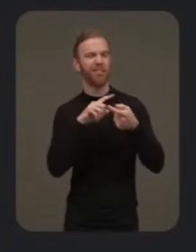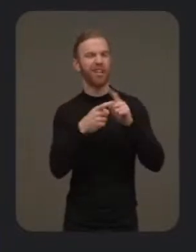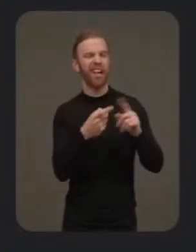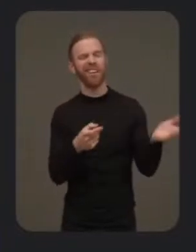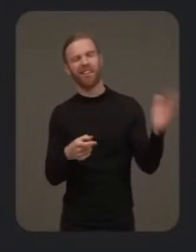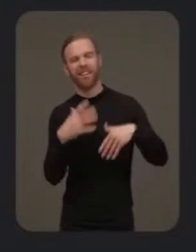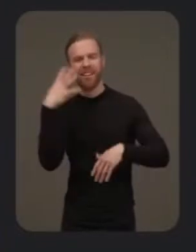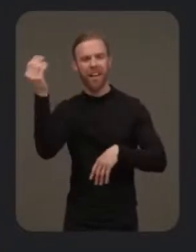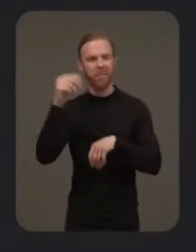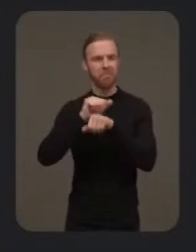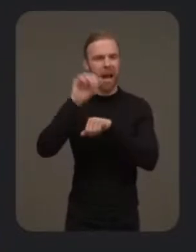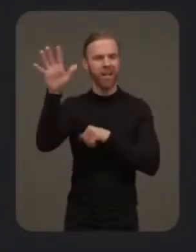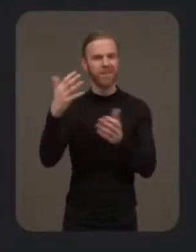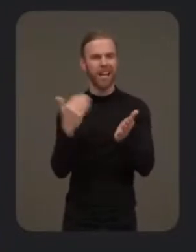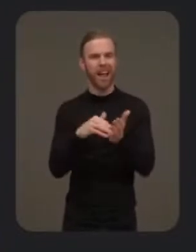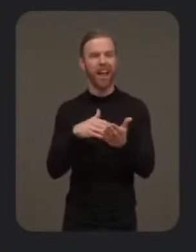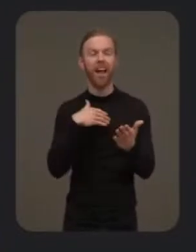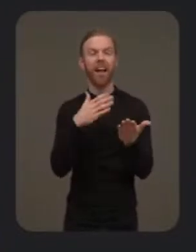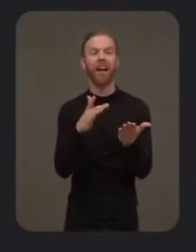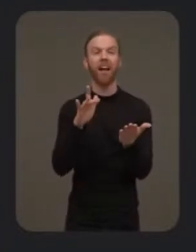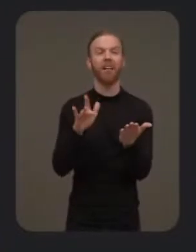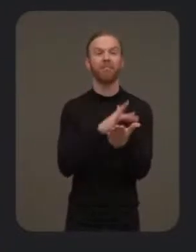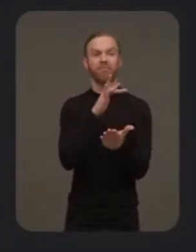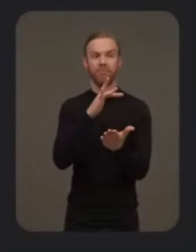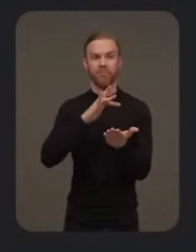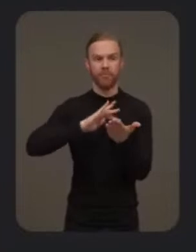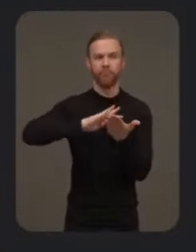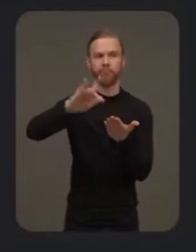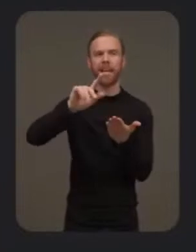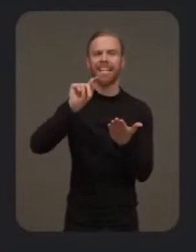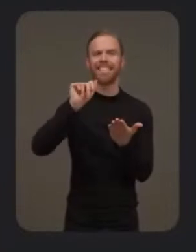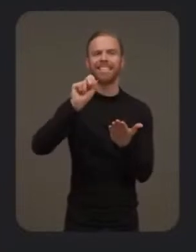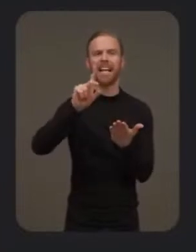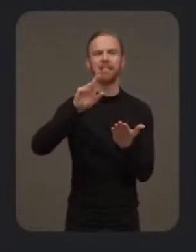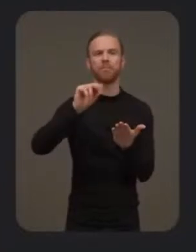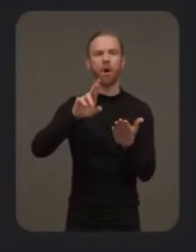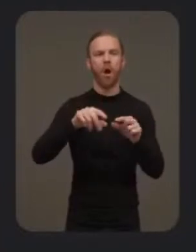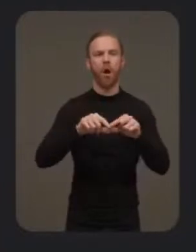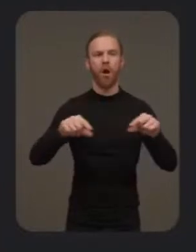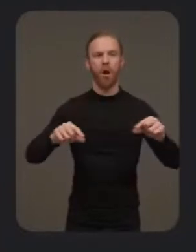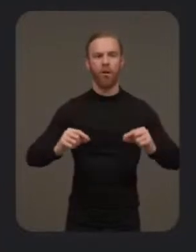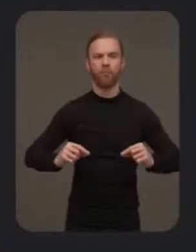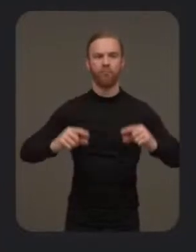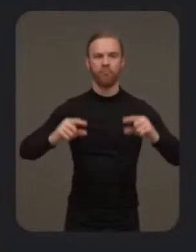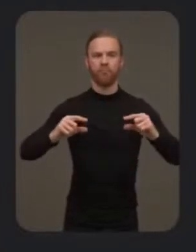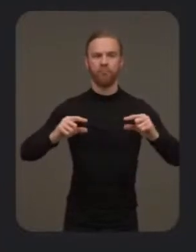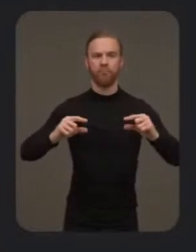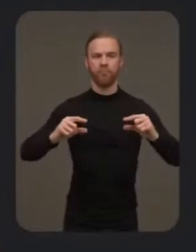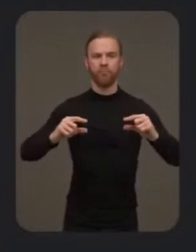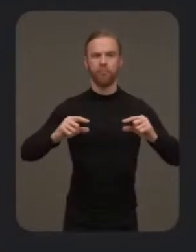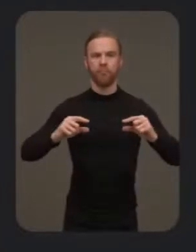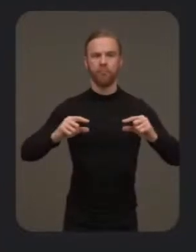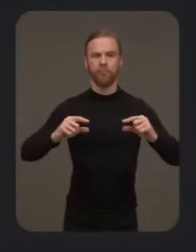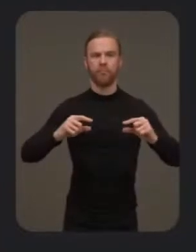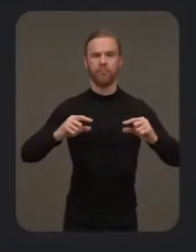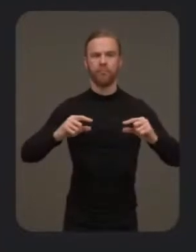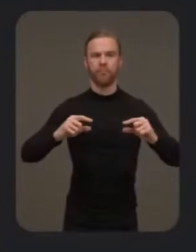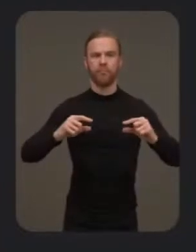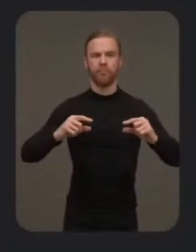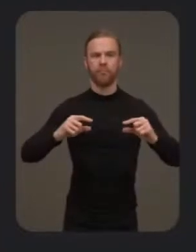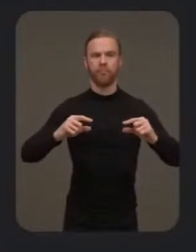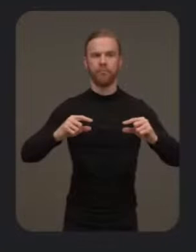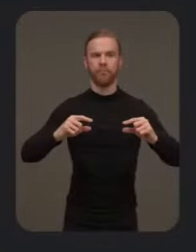mountain. I can just swipe to bring up the new Android taskbar, then drag Google Messages to the side